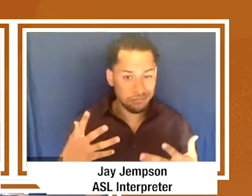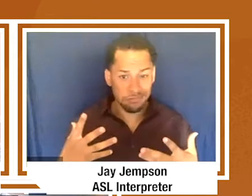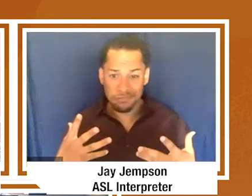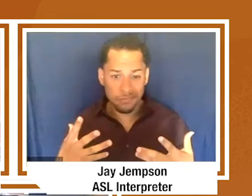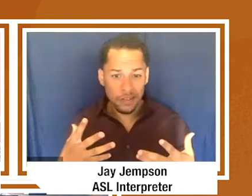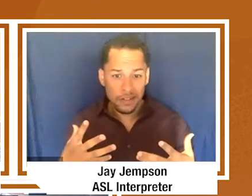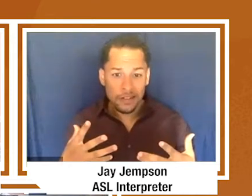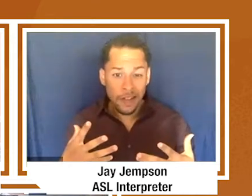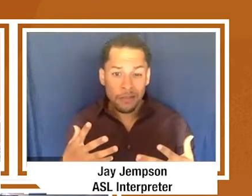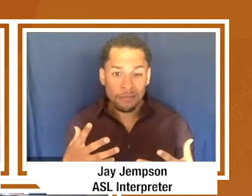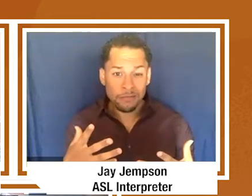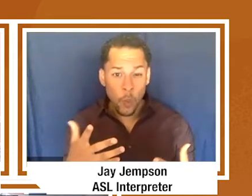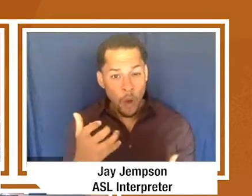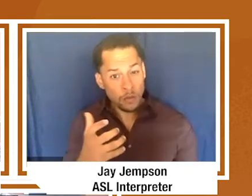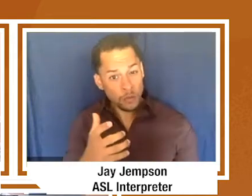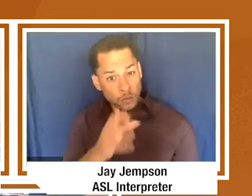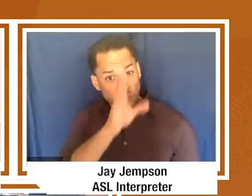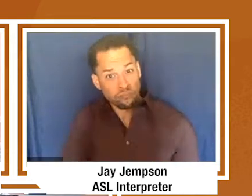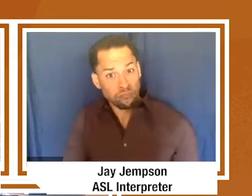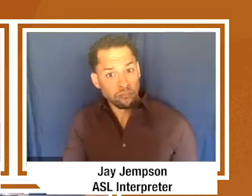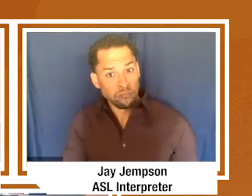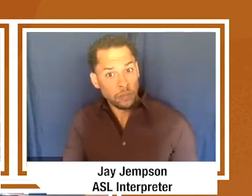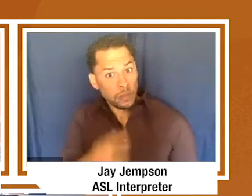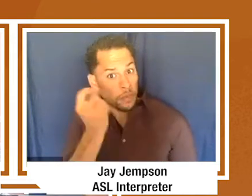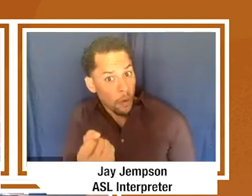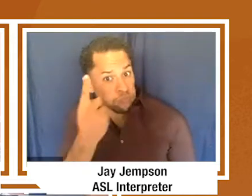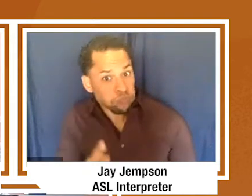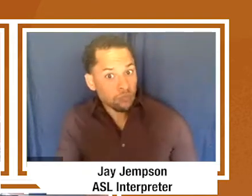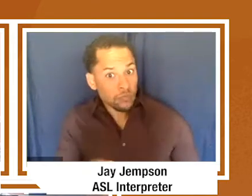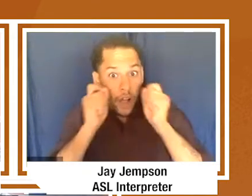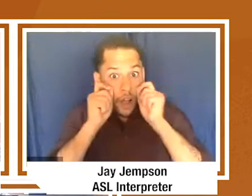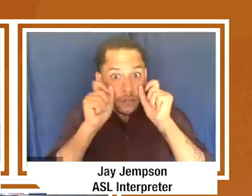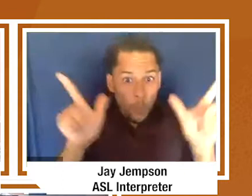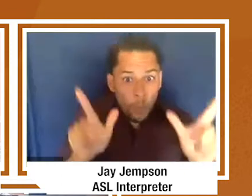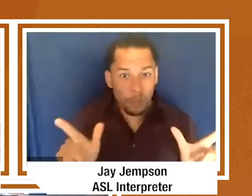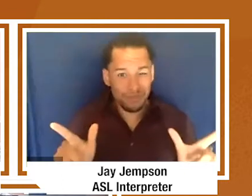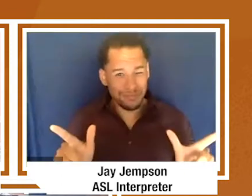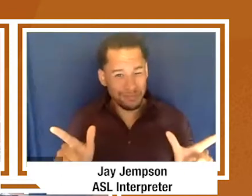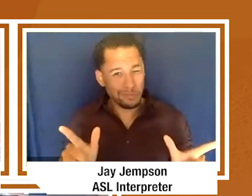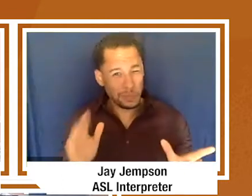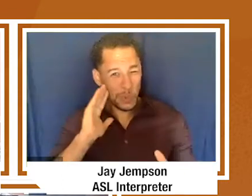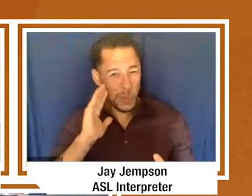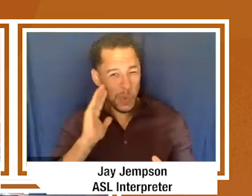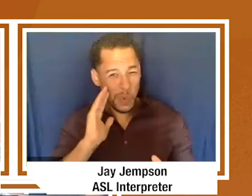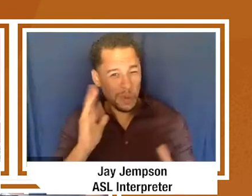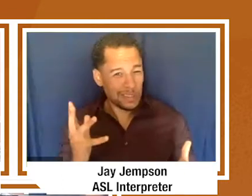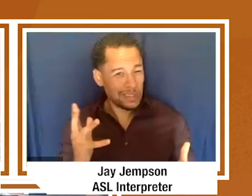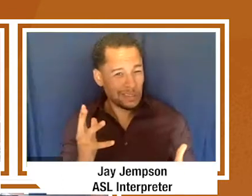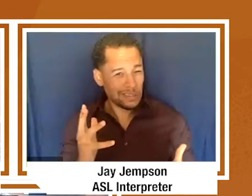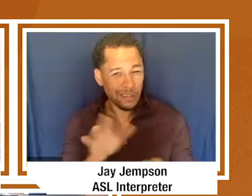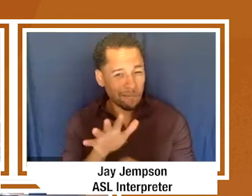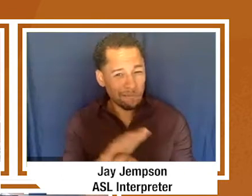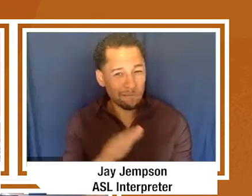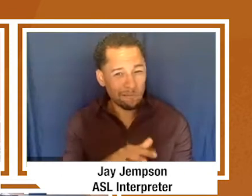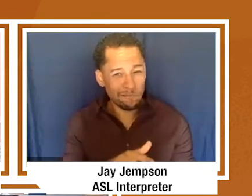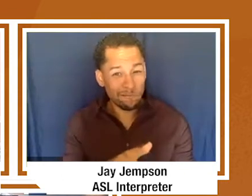all in one. The little sharp edge to say, come on, people, this enough is enough. And so, you